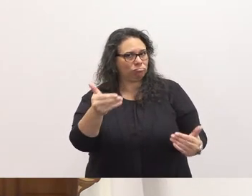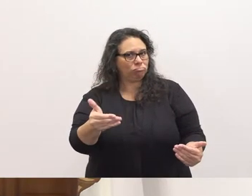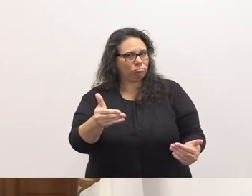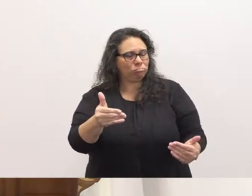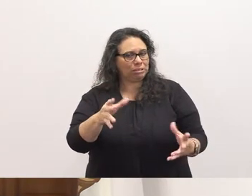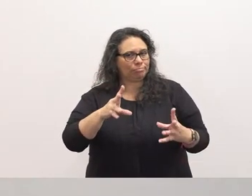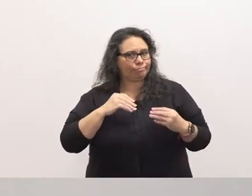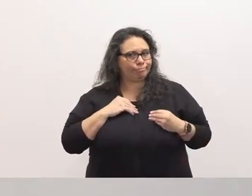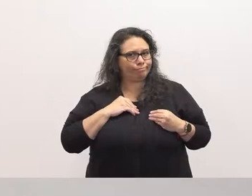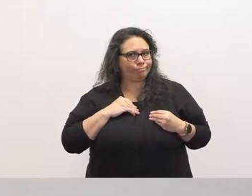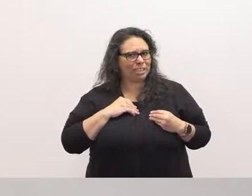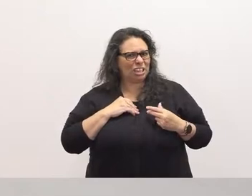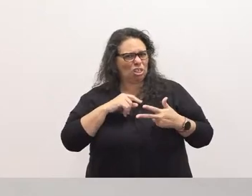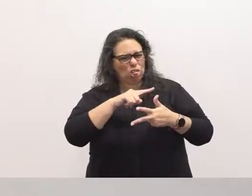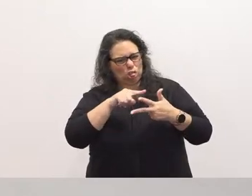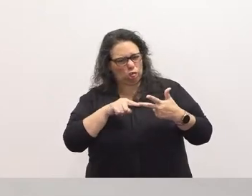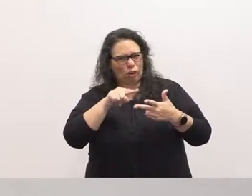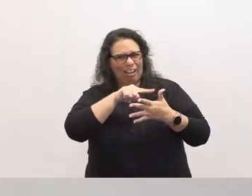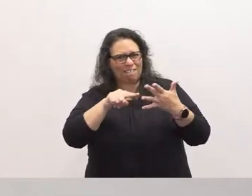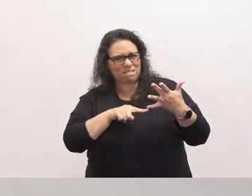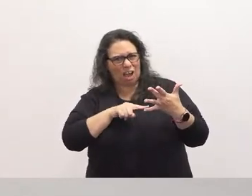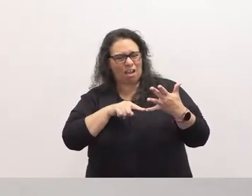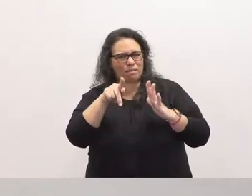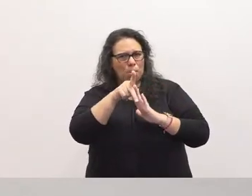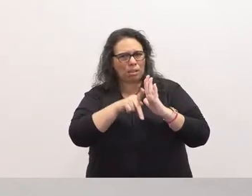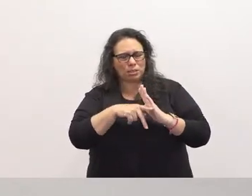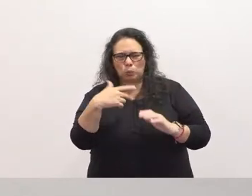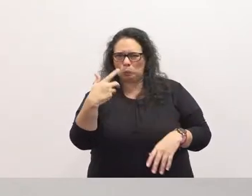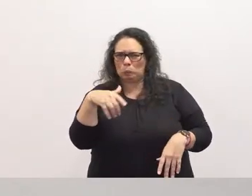adopt 3 to 5 policies per board meeting,